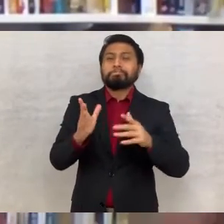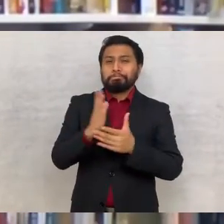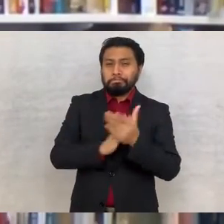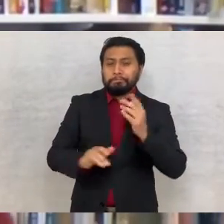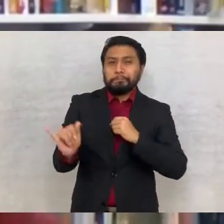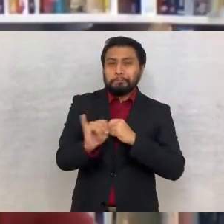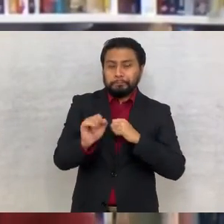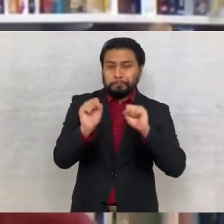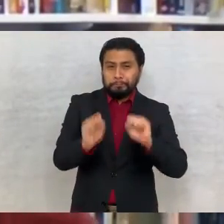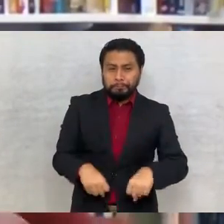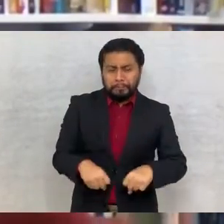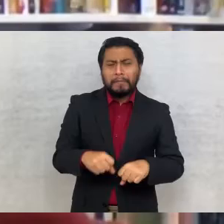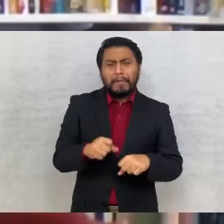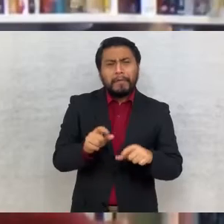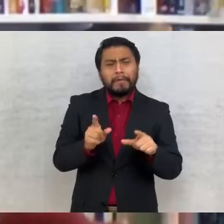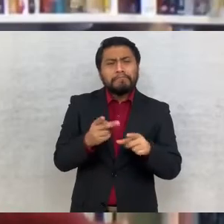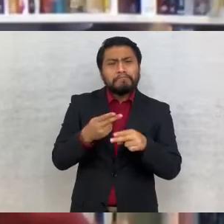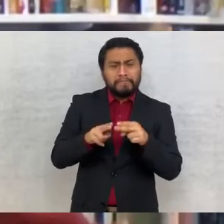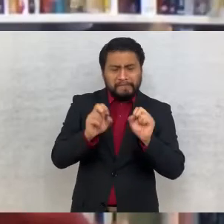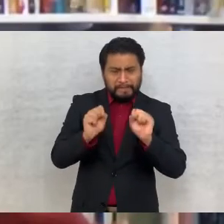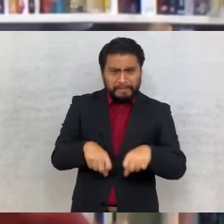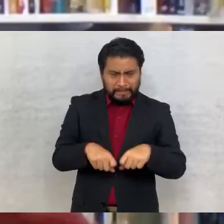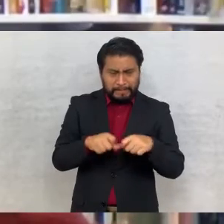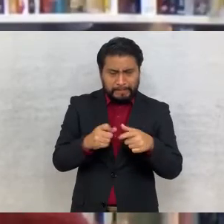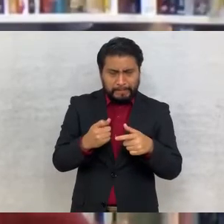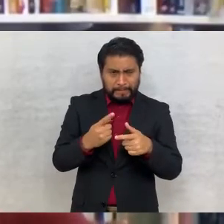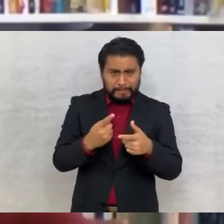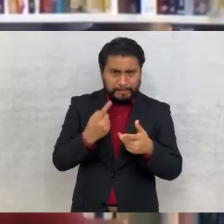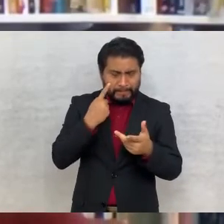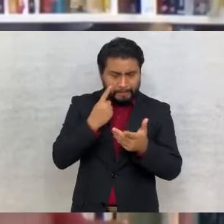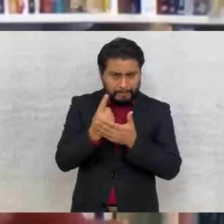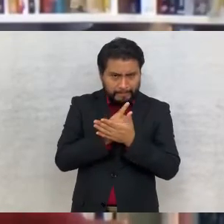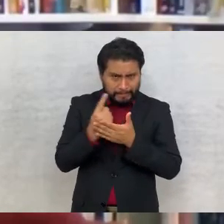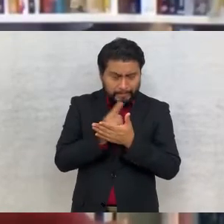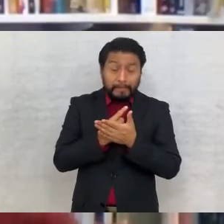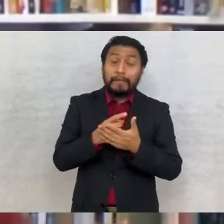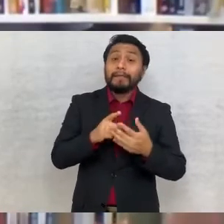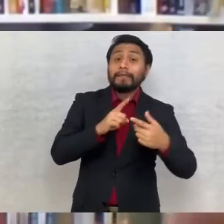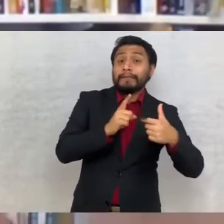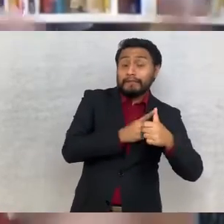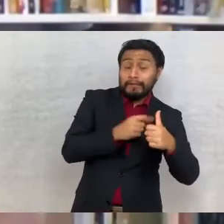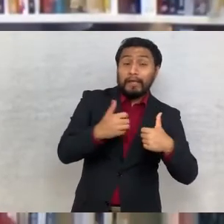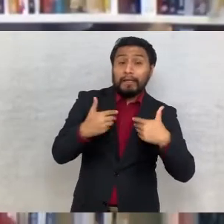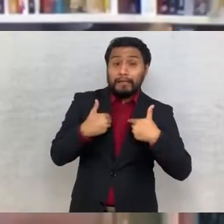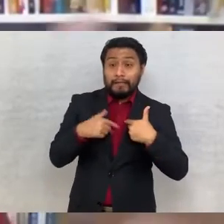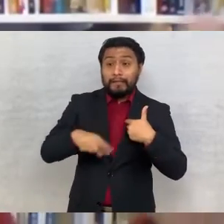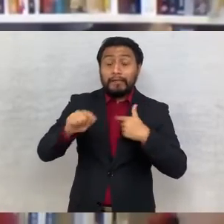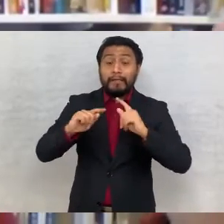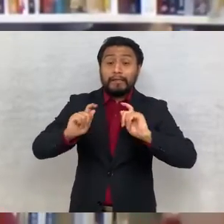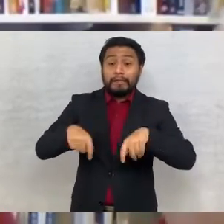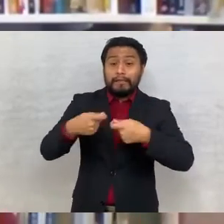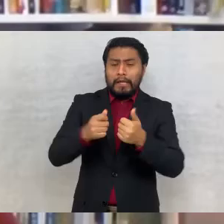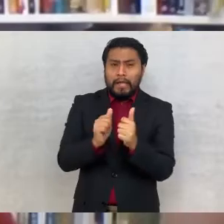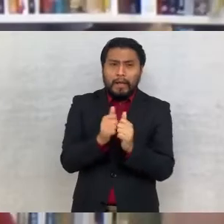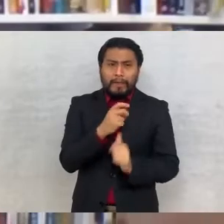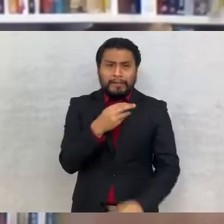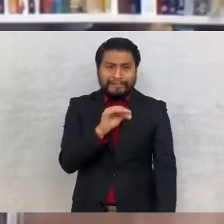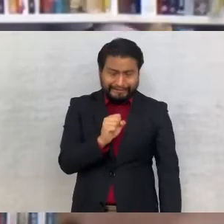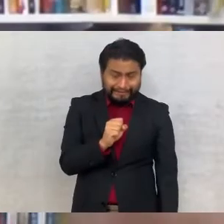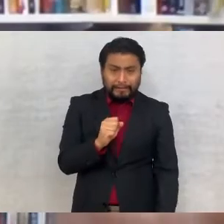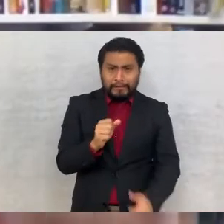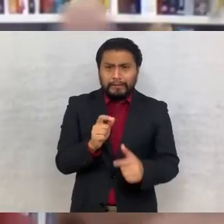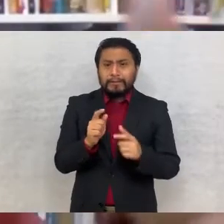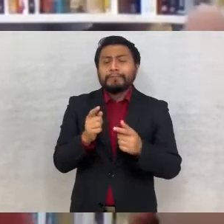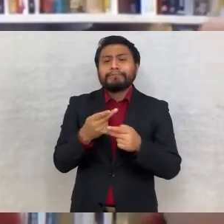all eugenics. We can review these briefly. On the one hand, the differences between individuals are determined by